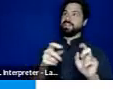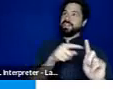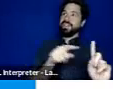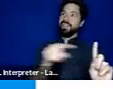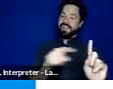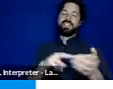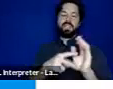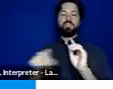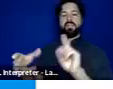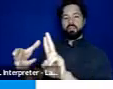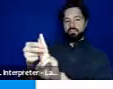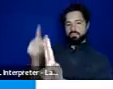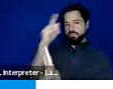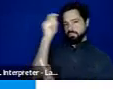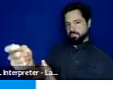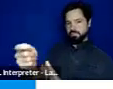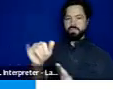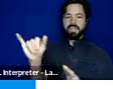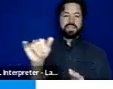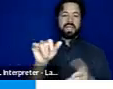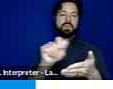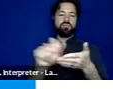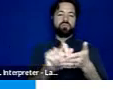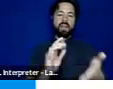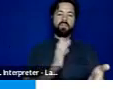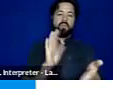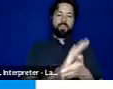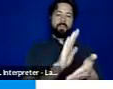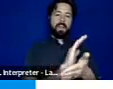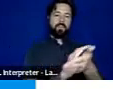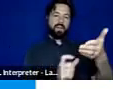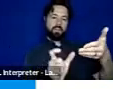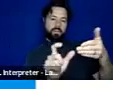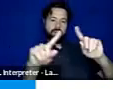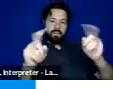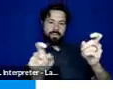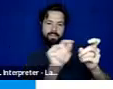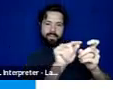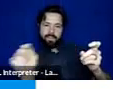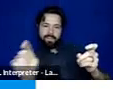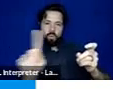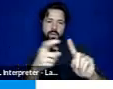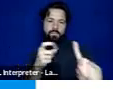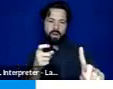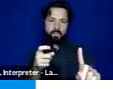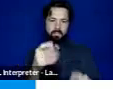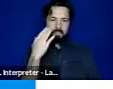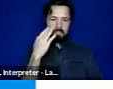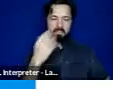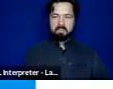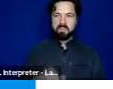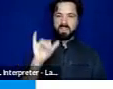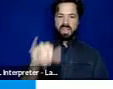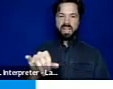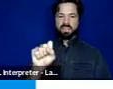a student doing citation. If they use their own words, right, they don't have to cite